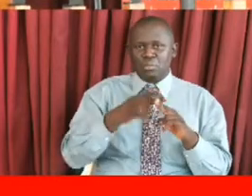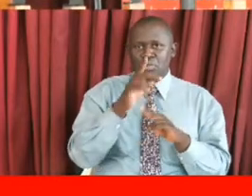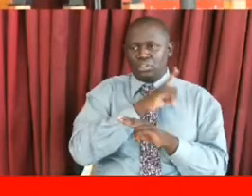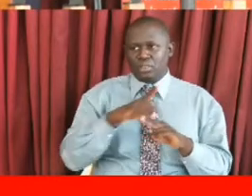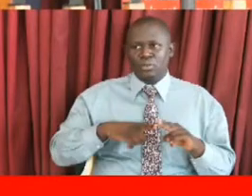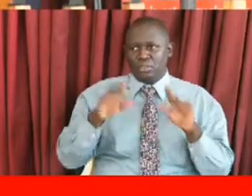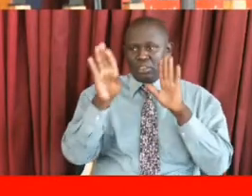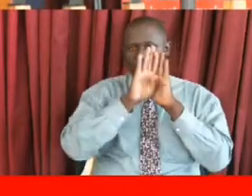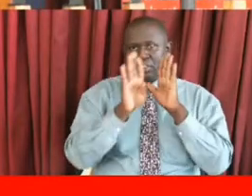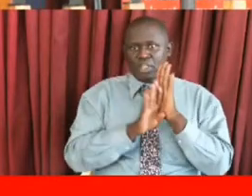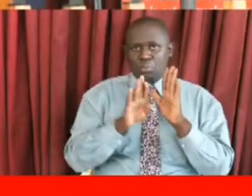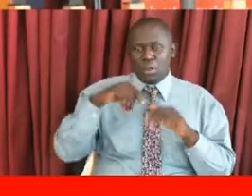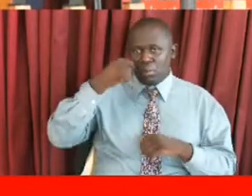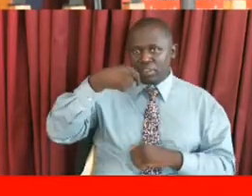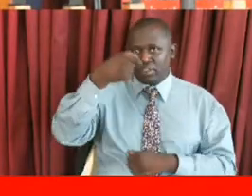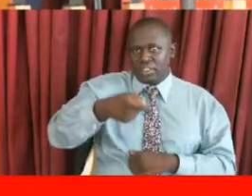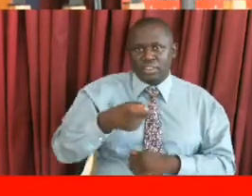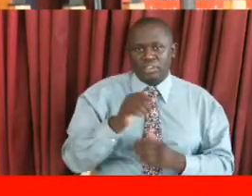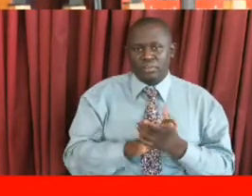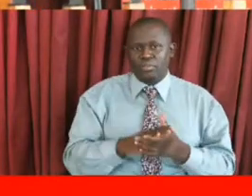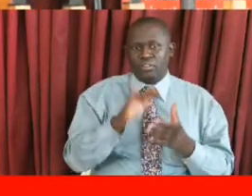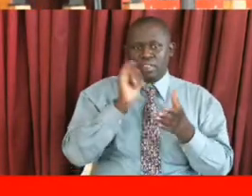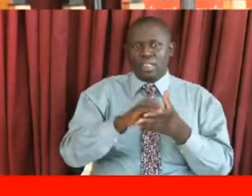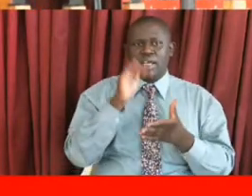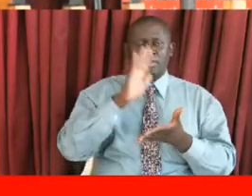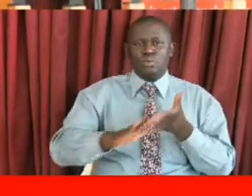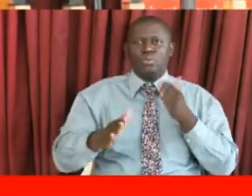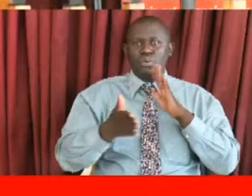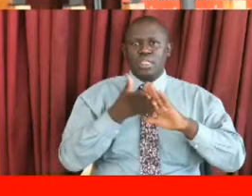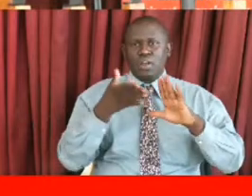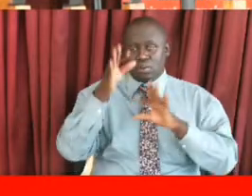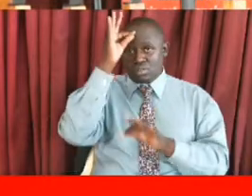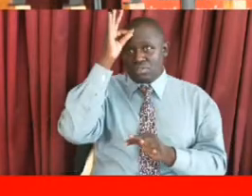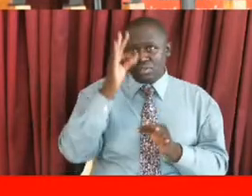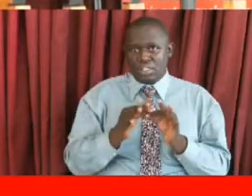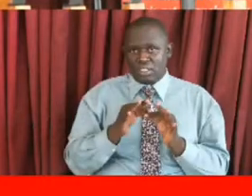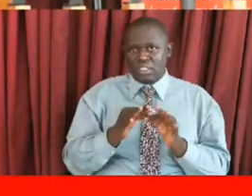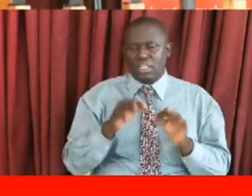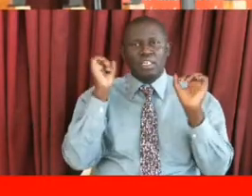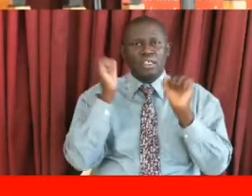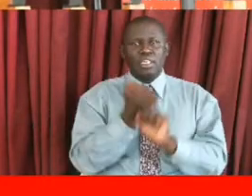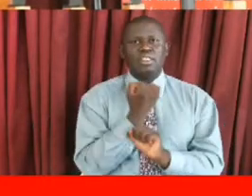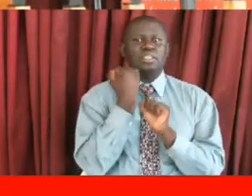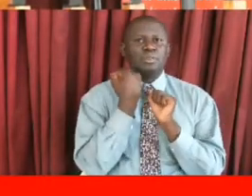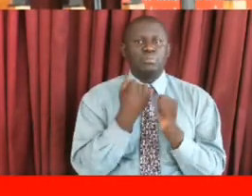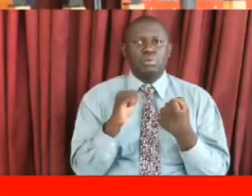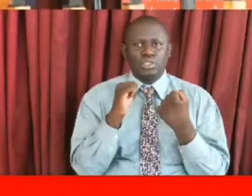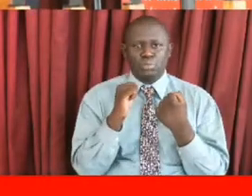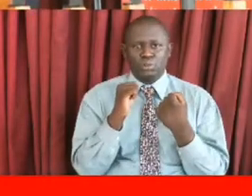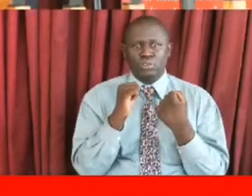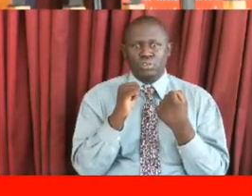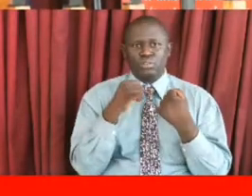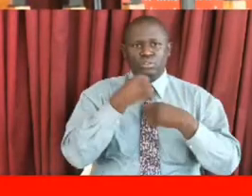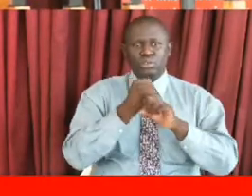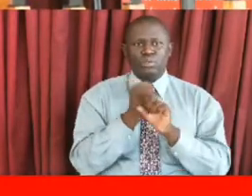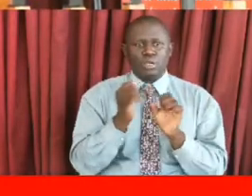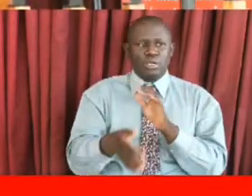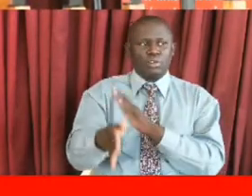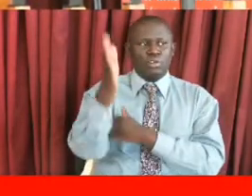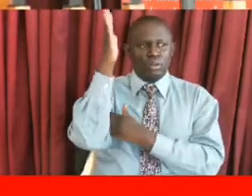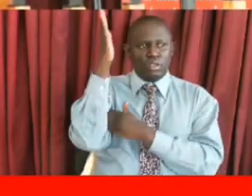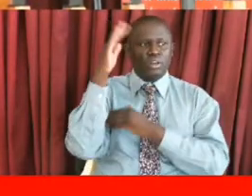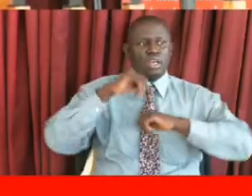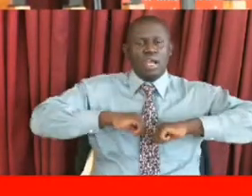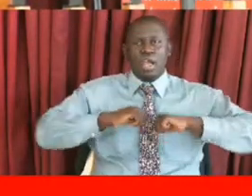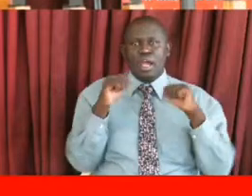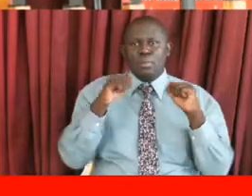Bible says that without faith it is impossible to please God and you